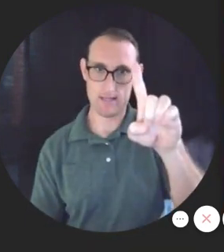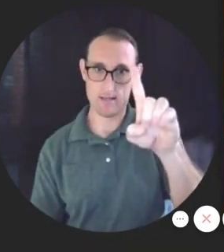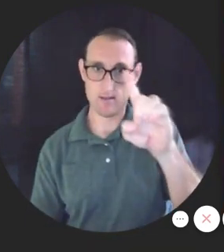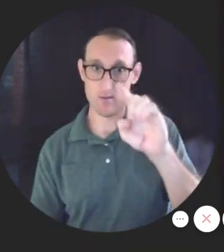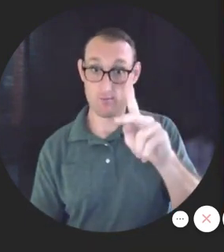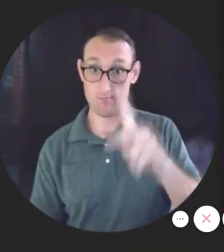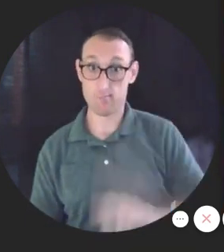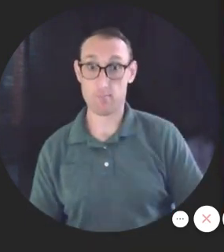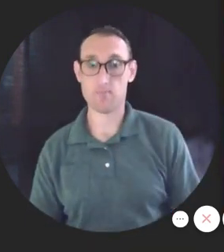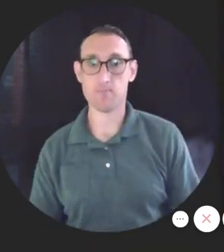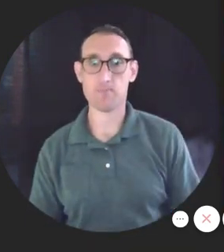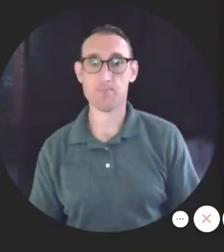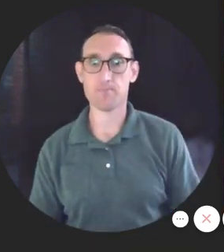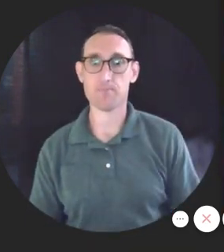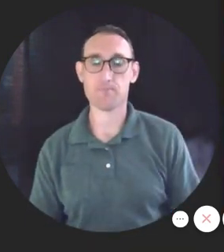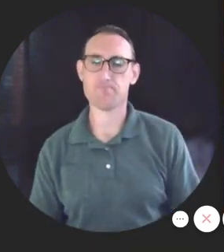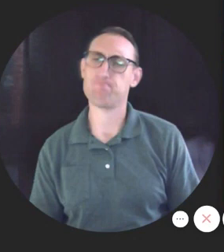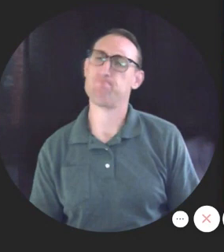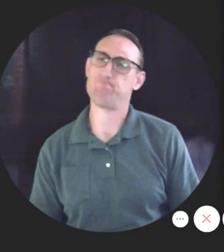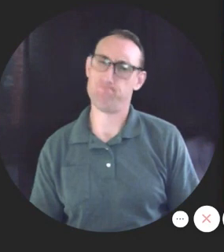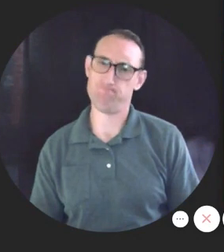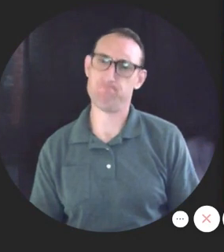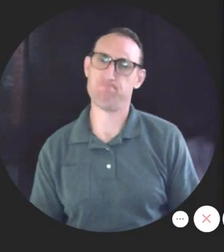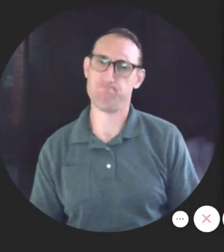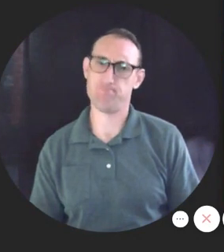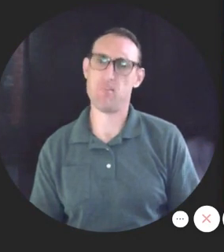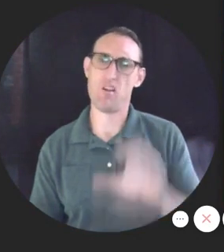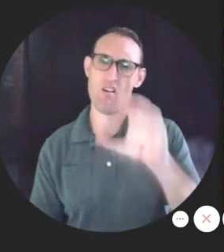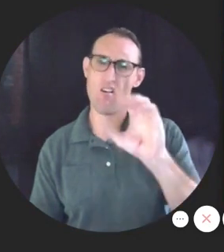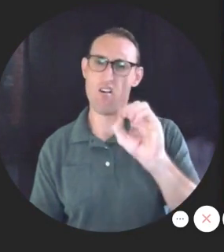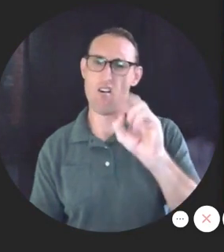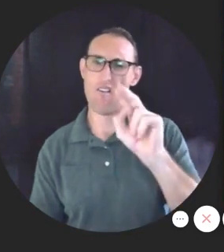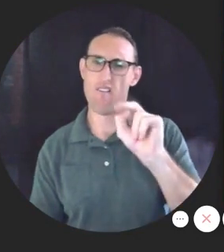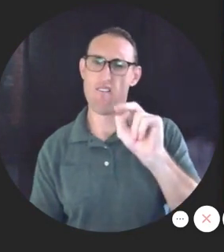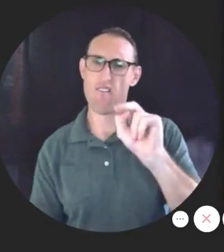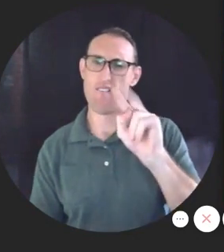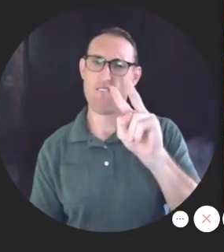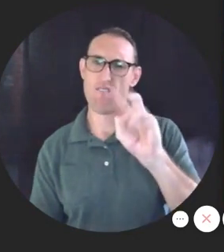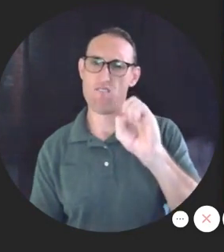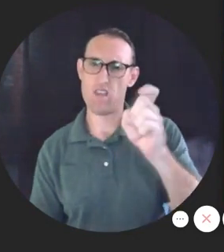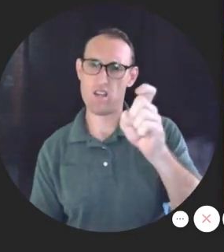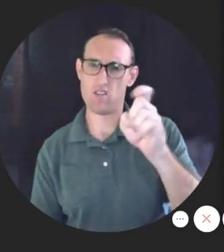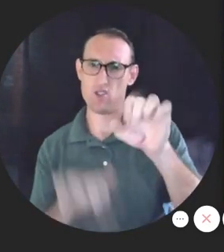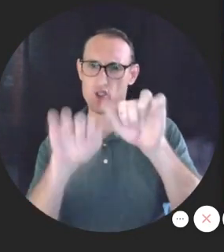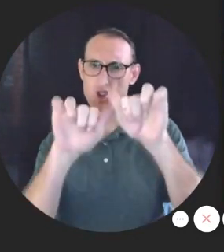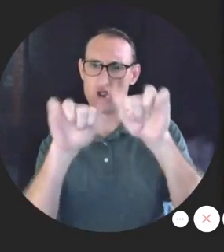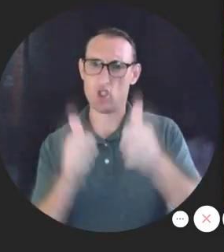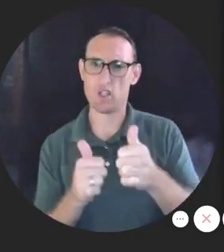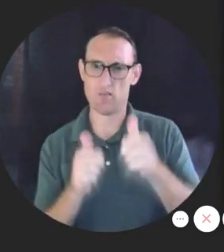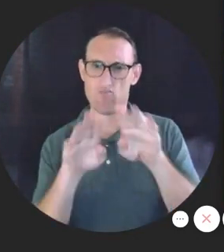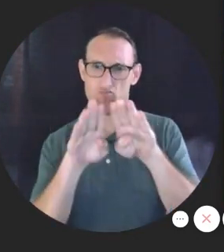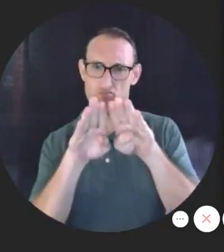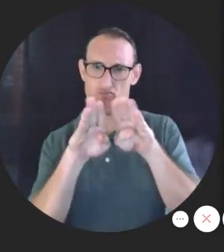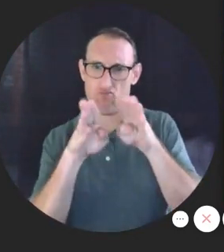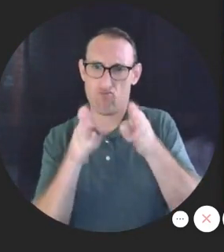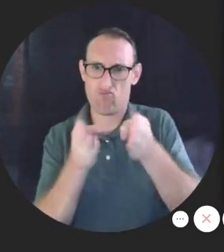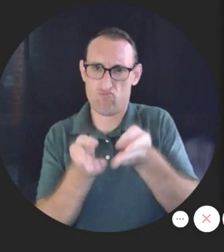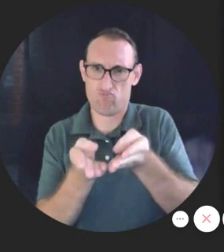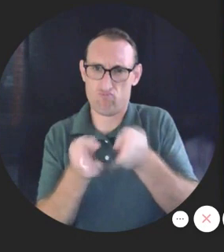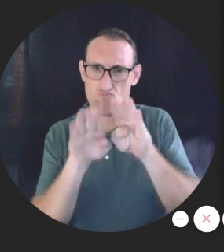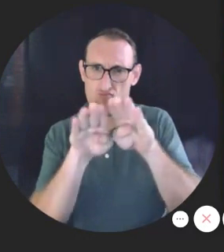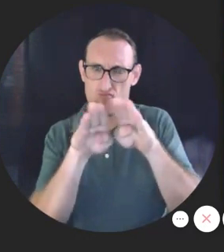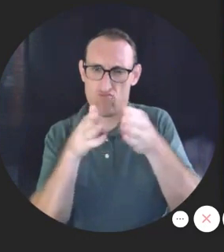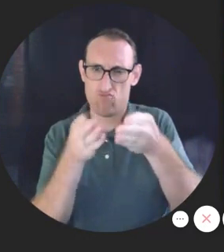Why do convex shapes make things look larger? Well, I've got a picture here of a candle and the side view